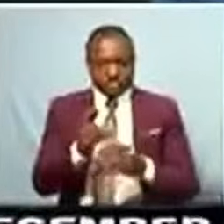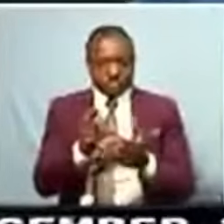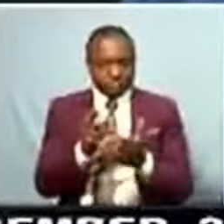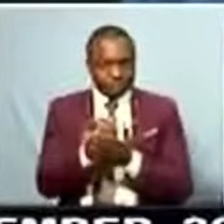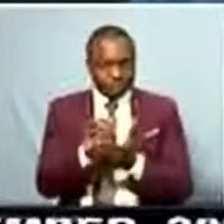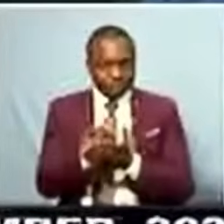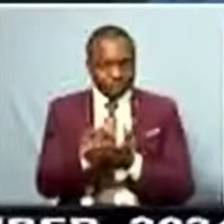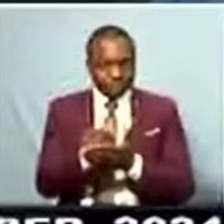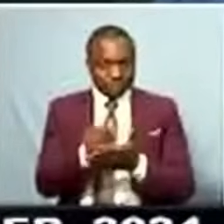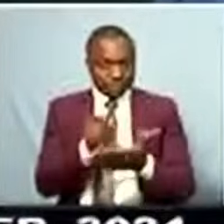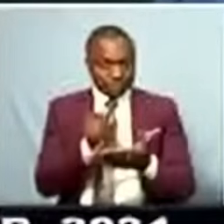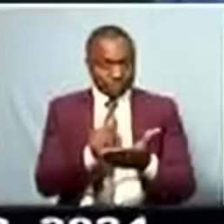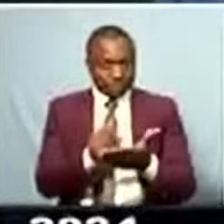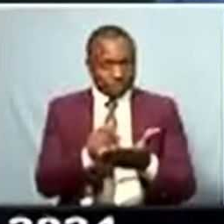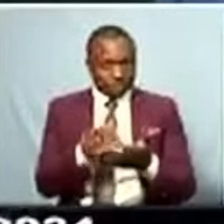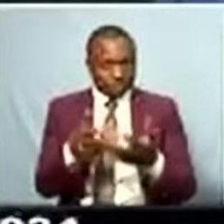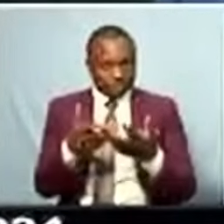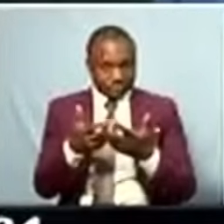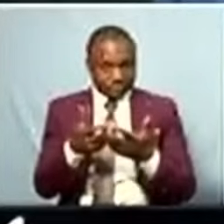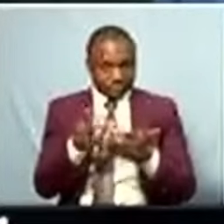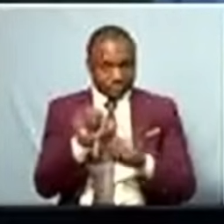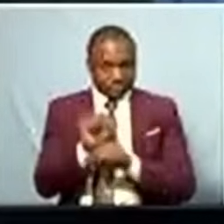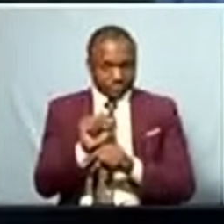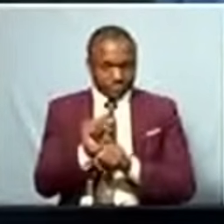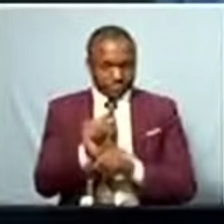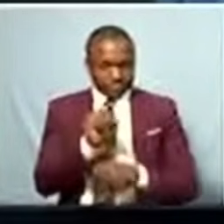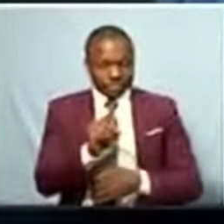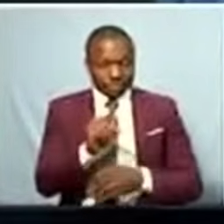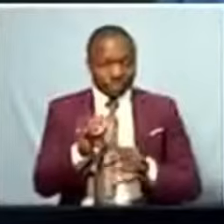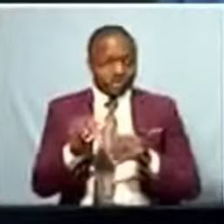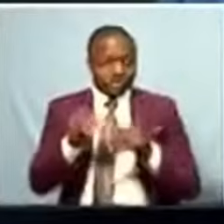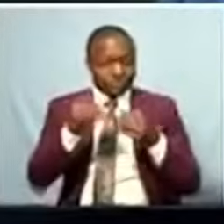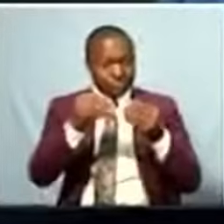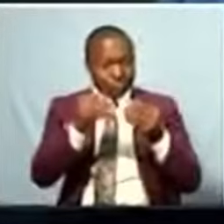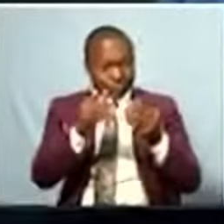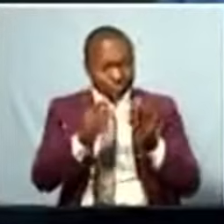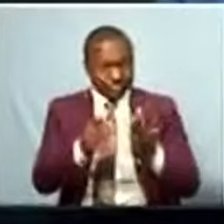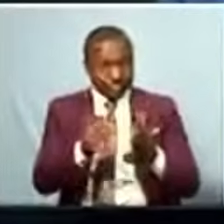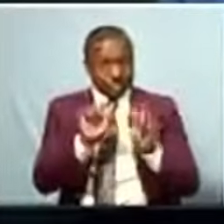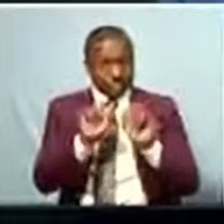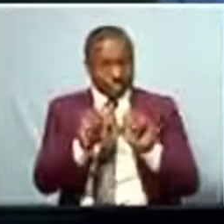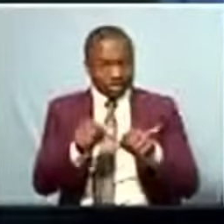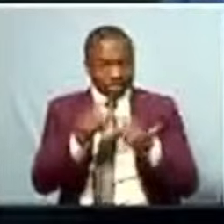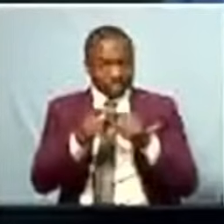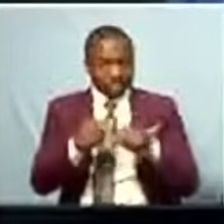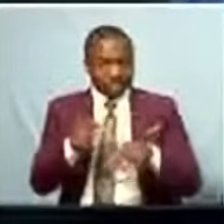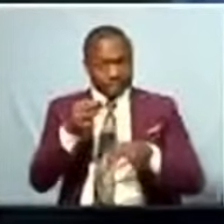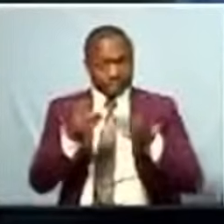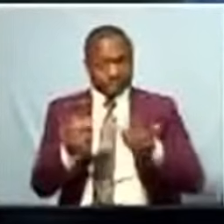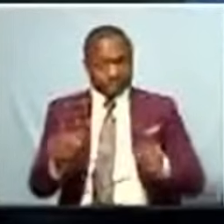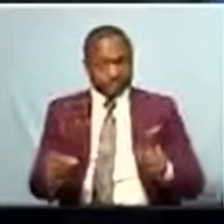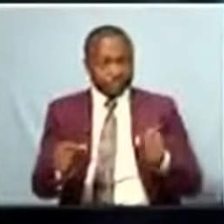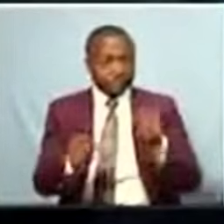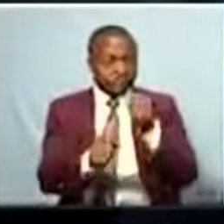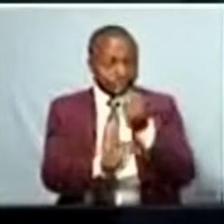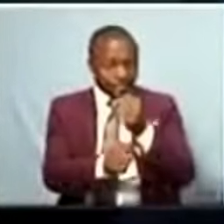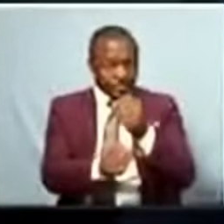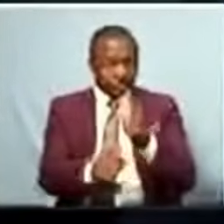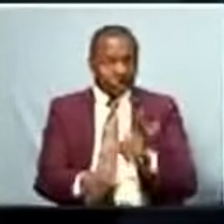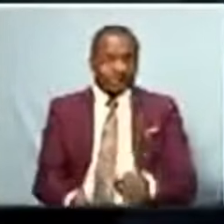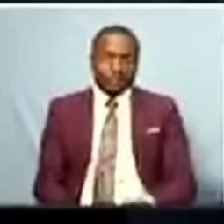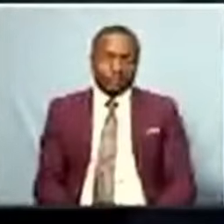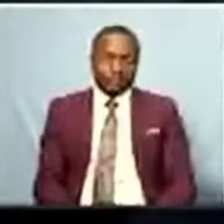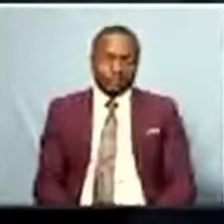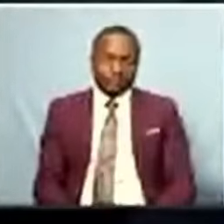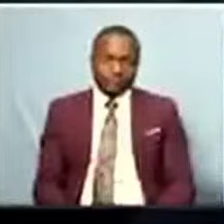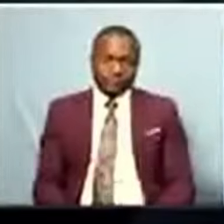machine work from the supplier? Because this can happen again. Even if we were to replace it within the